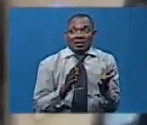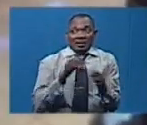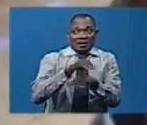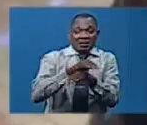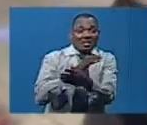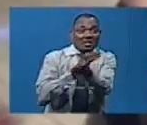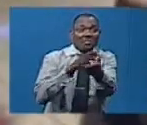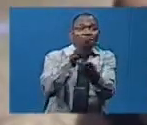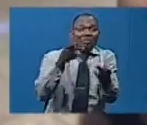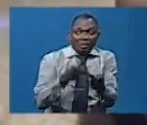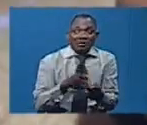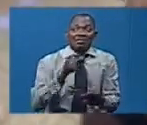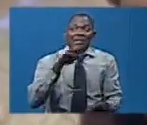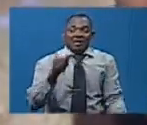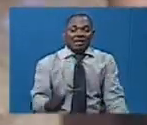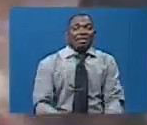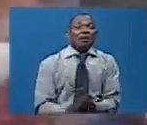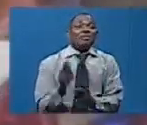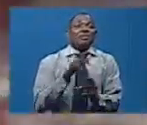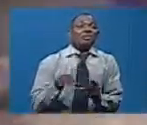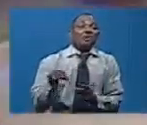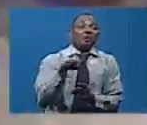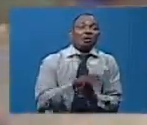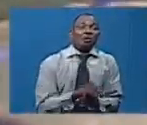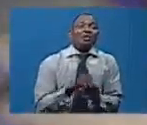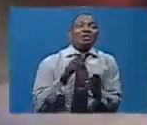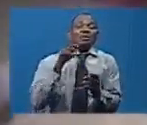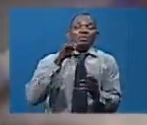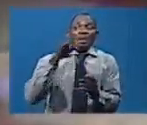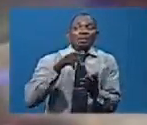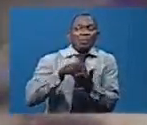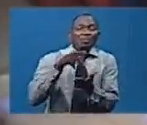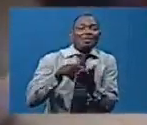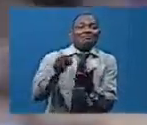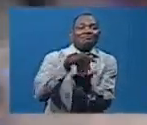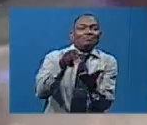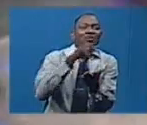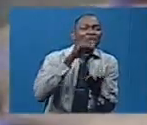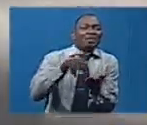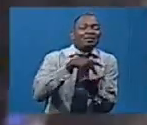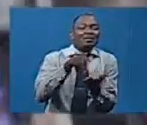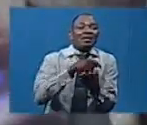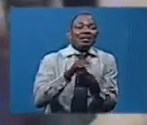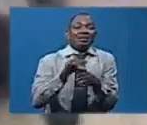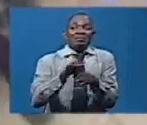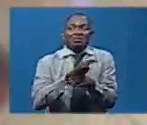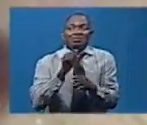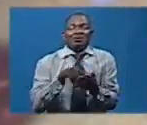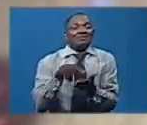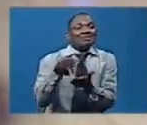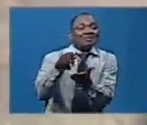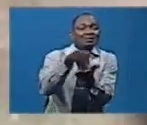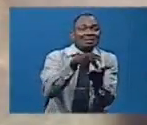this nightclub in the heart of the capital, clients pay the ladies of the night to openly dance for them, a transaction that does